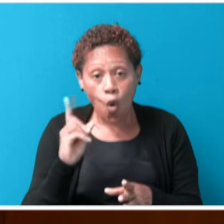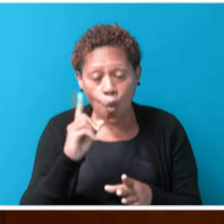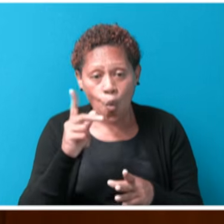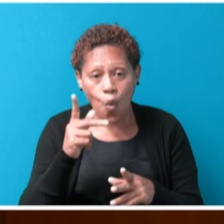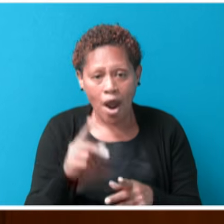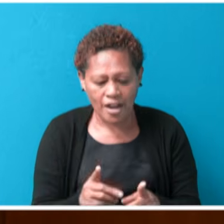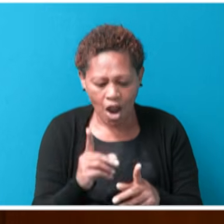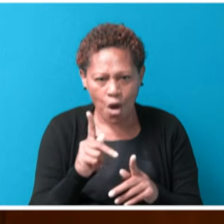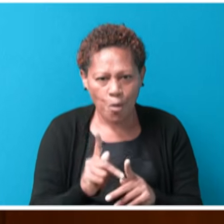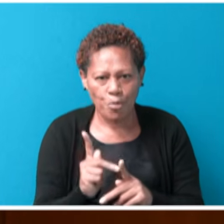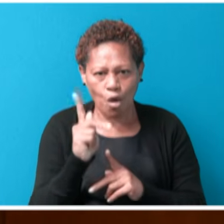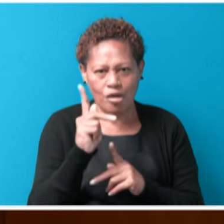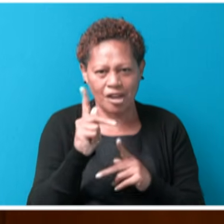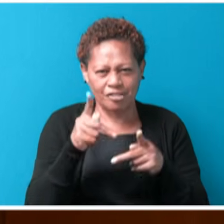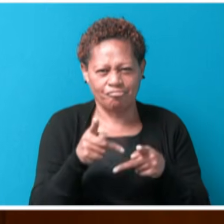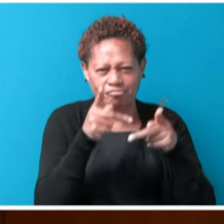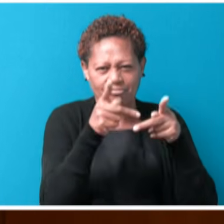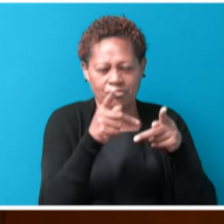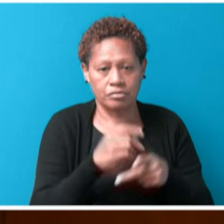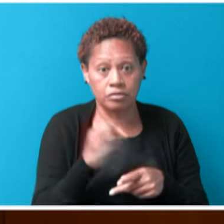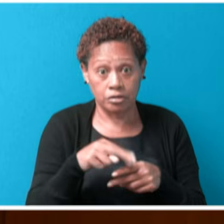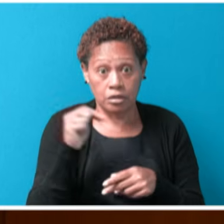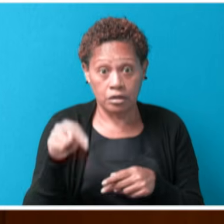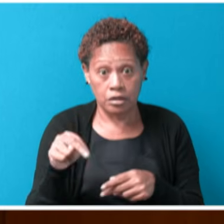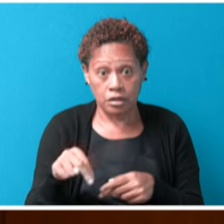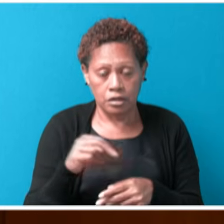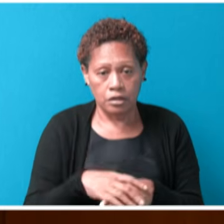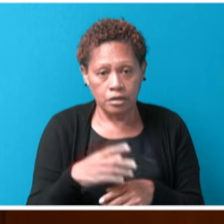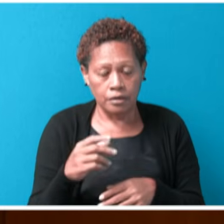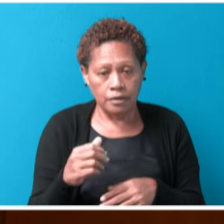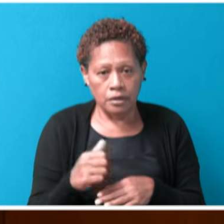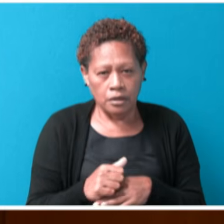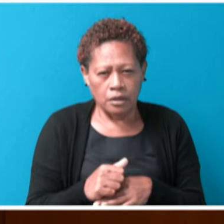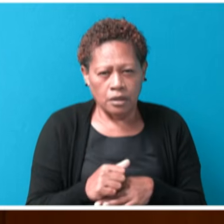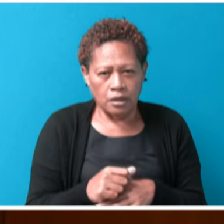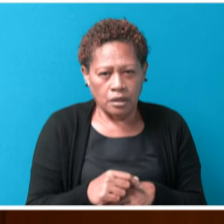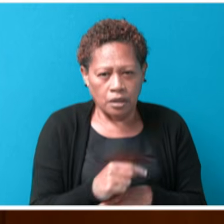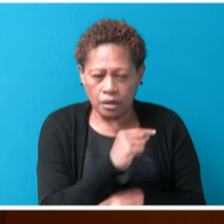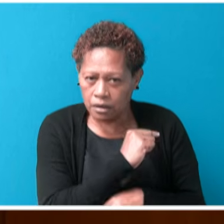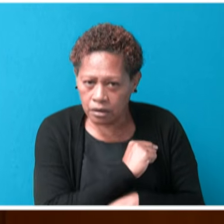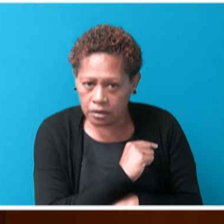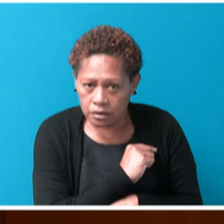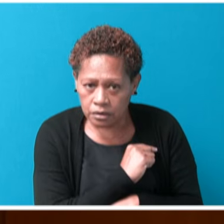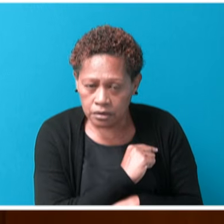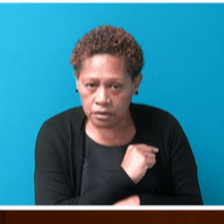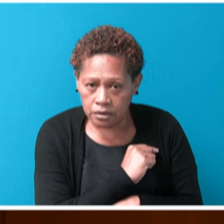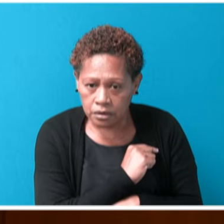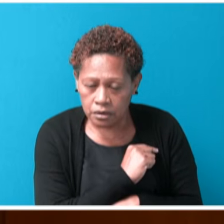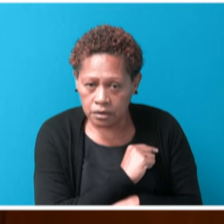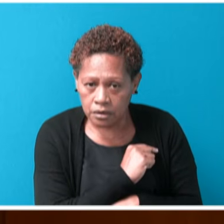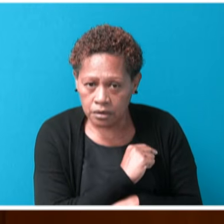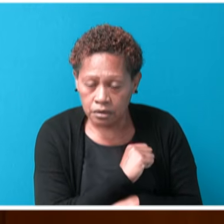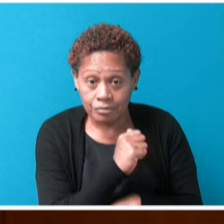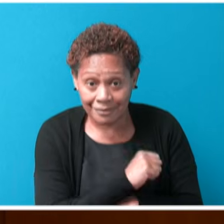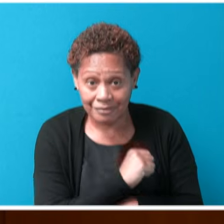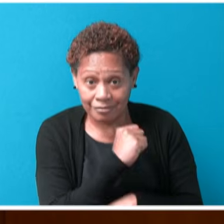sustainable development requires public confidence, institutional credibility, and collective